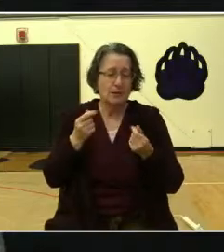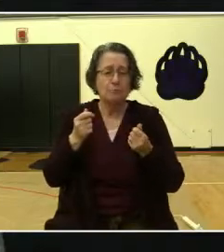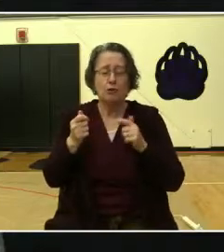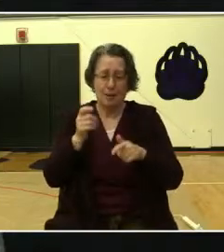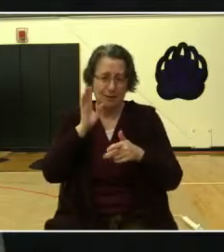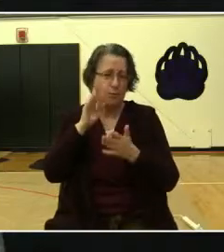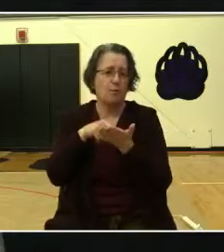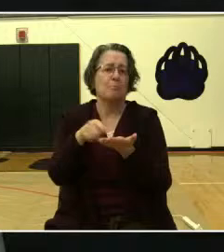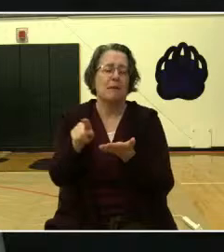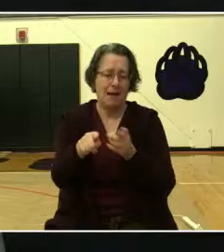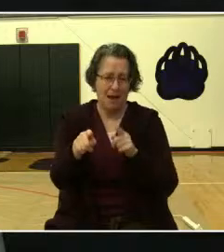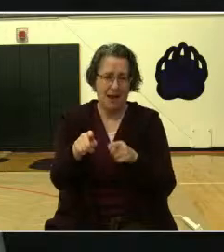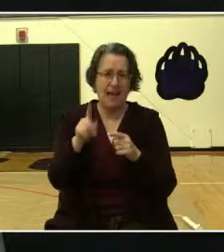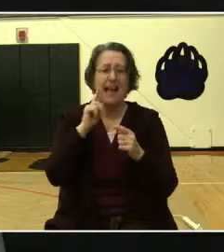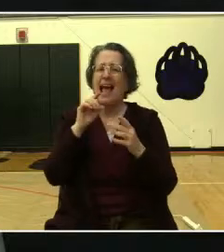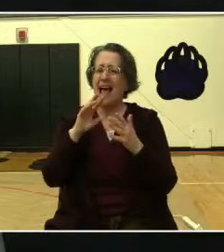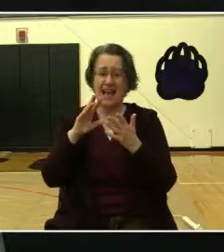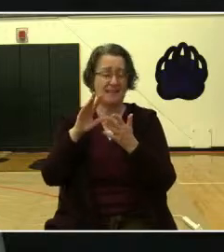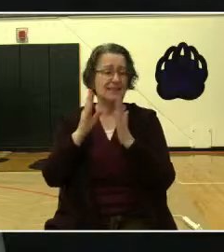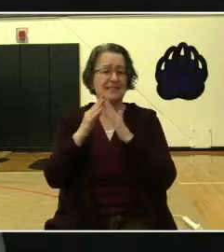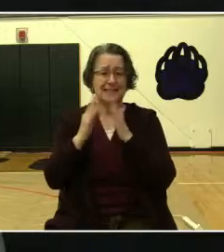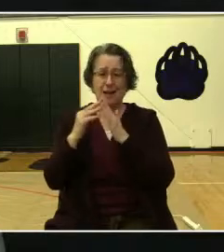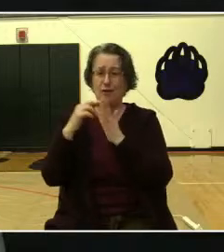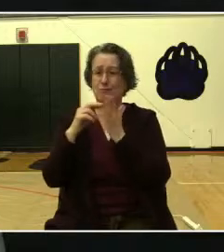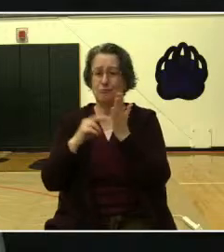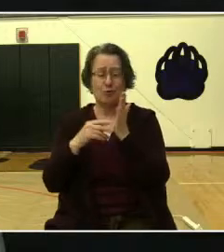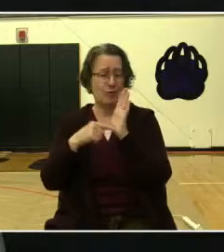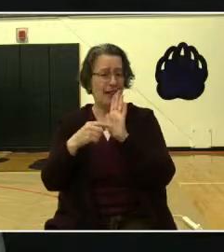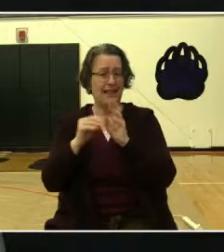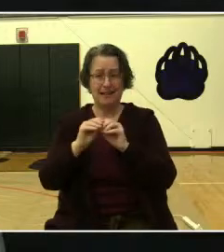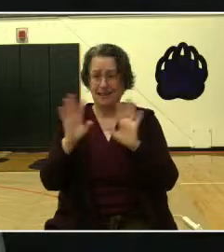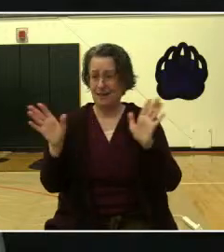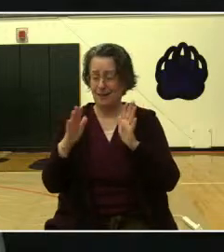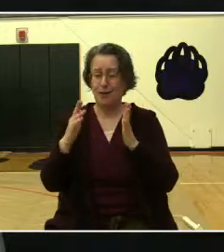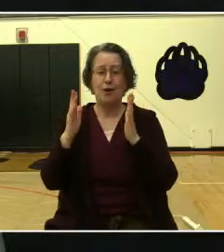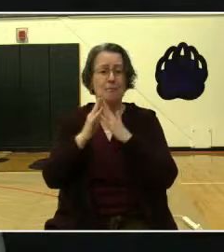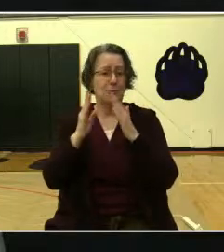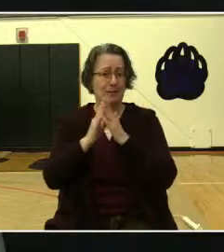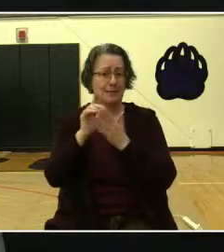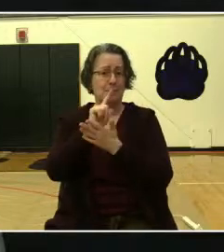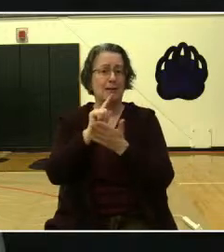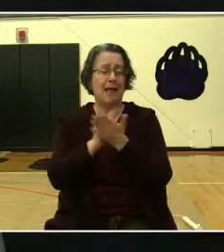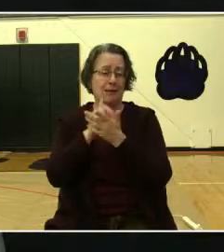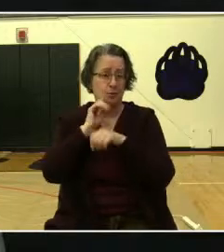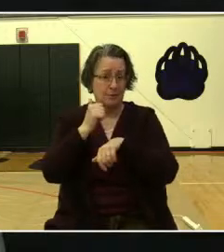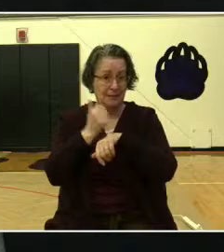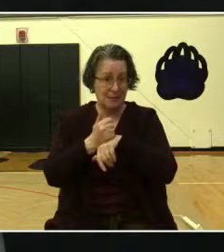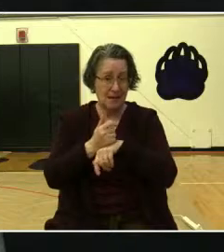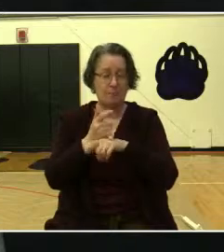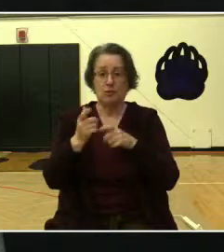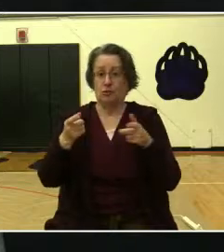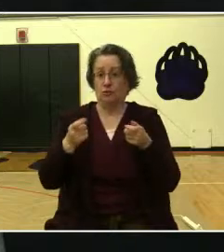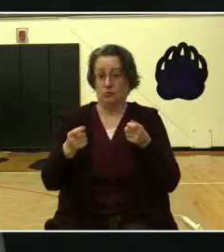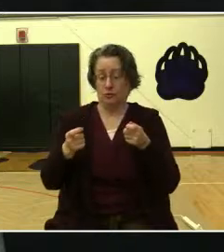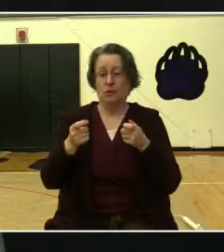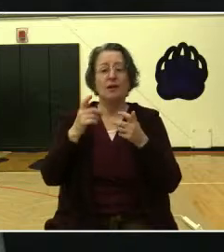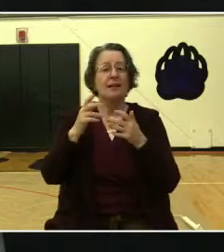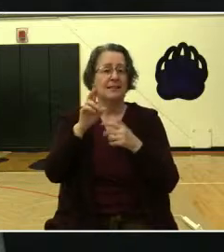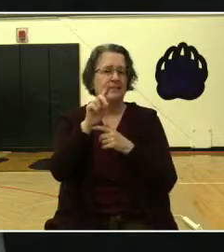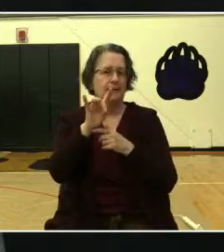and has delineated in the town ordinance entitled Municipal act to establish and regulate the downtown improvement district to